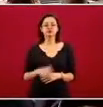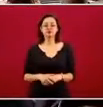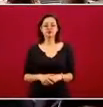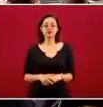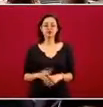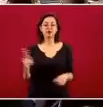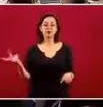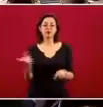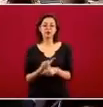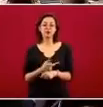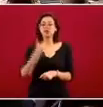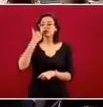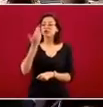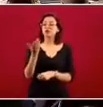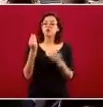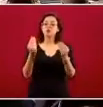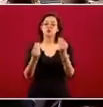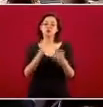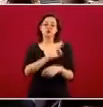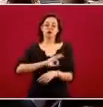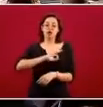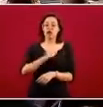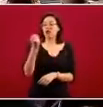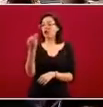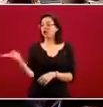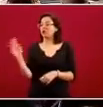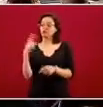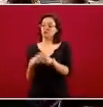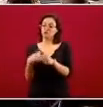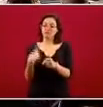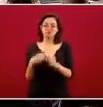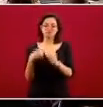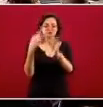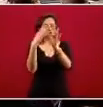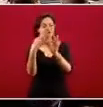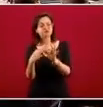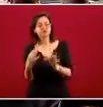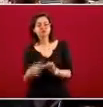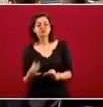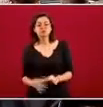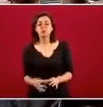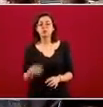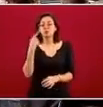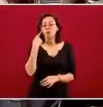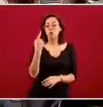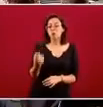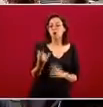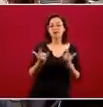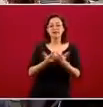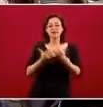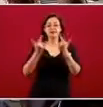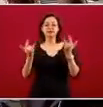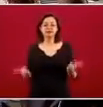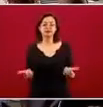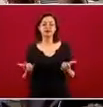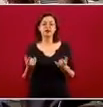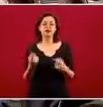sufferers should not have to go in person to our clinics or hospitals, but once every 3 months.